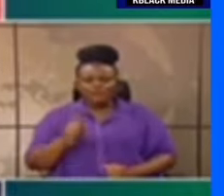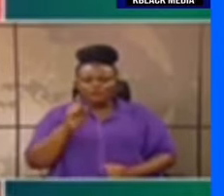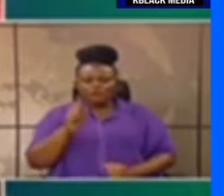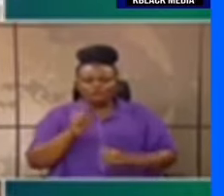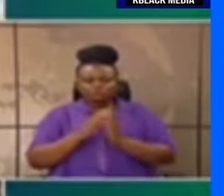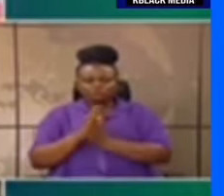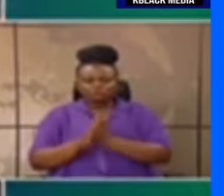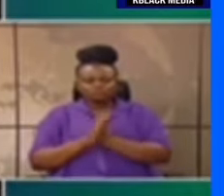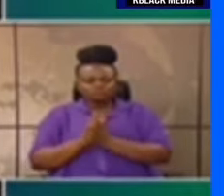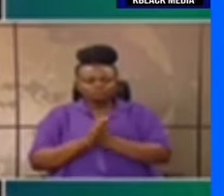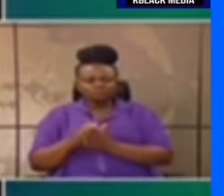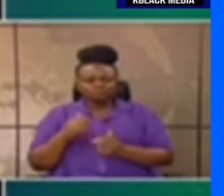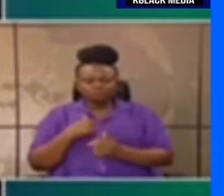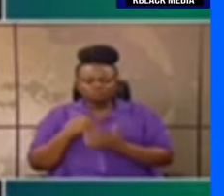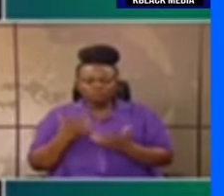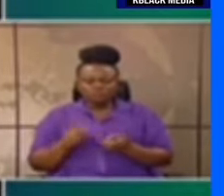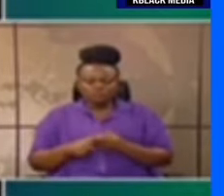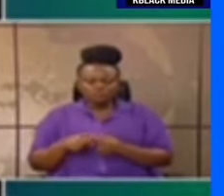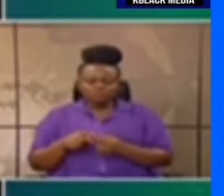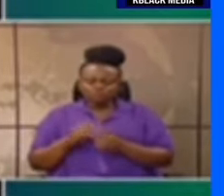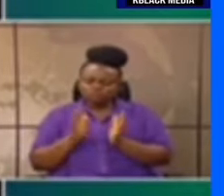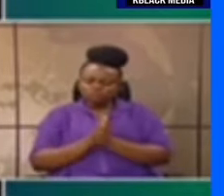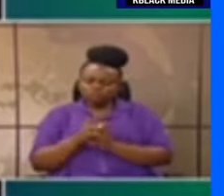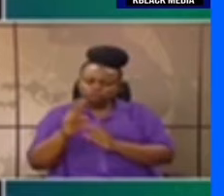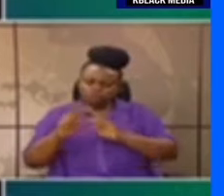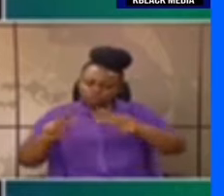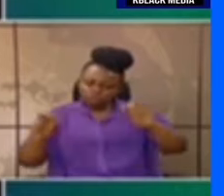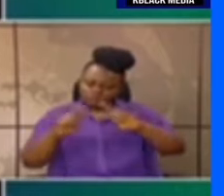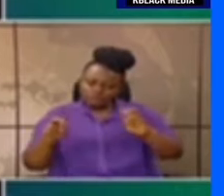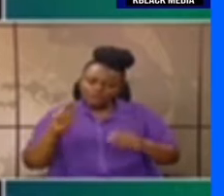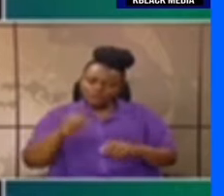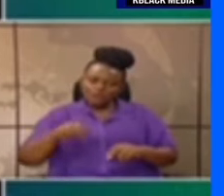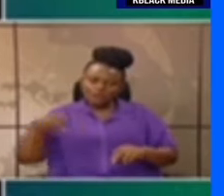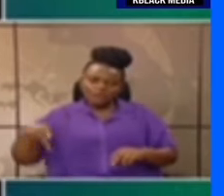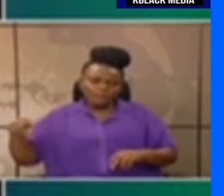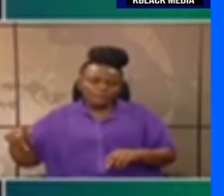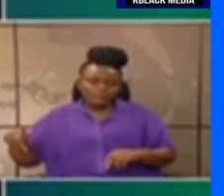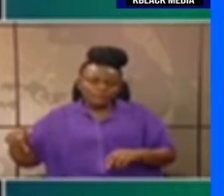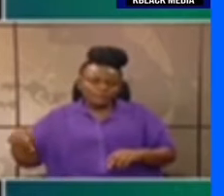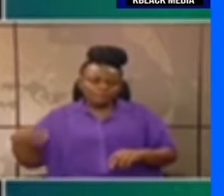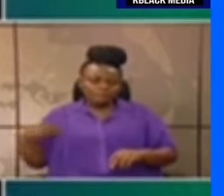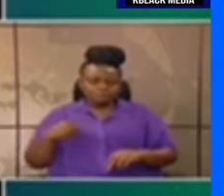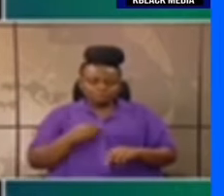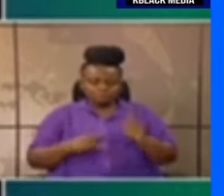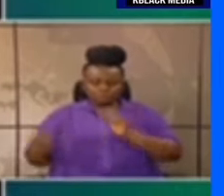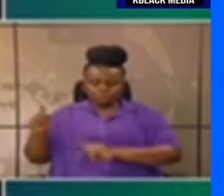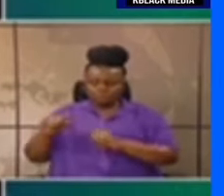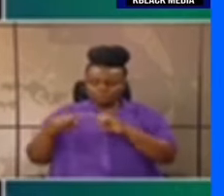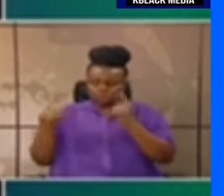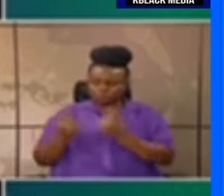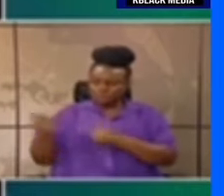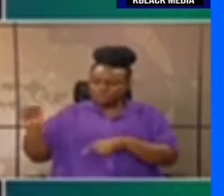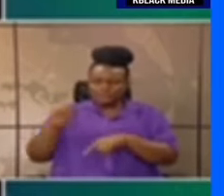I'm finding out. The NPP primary said to be mad the entire Walewale and come to that